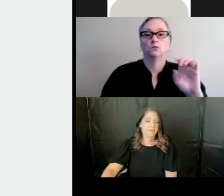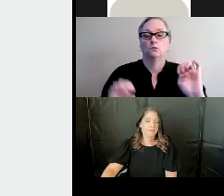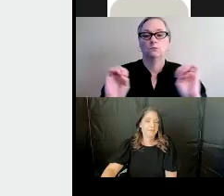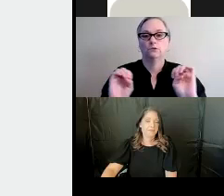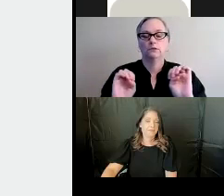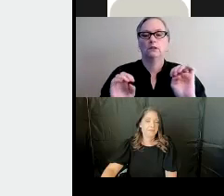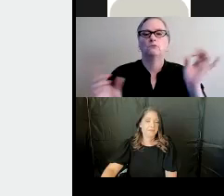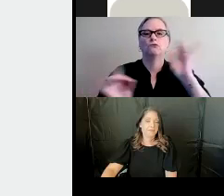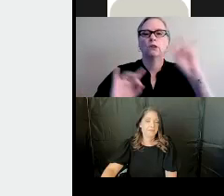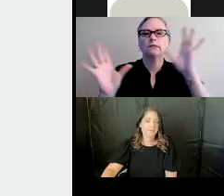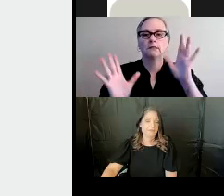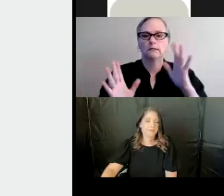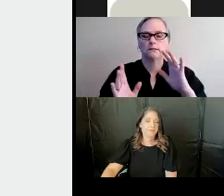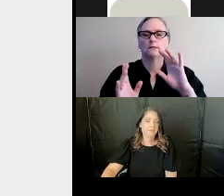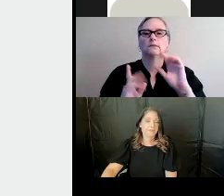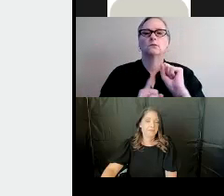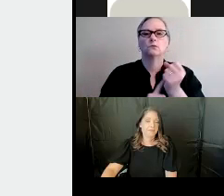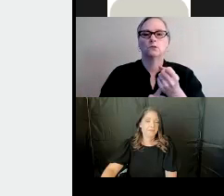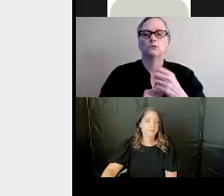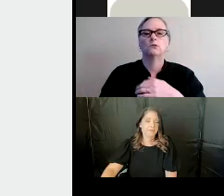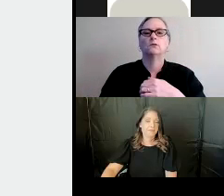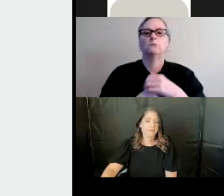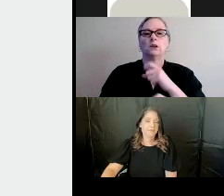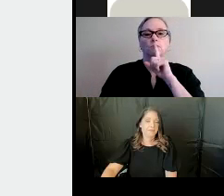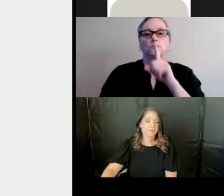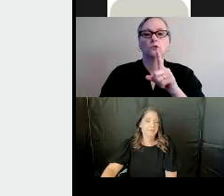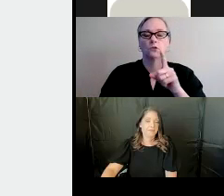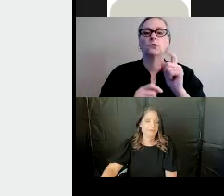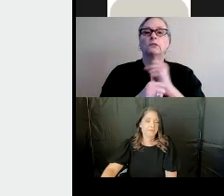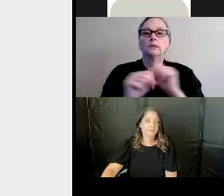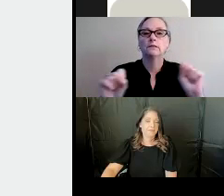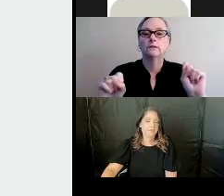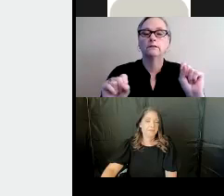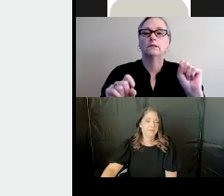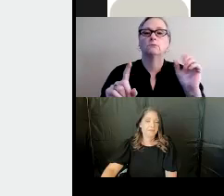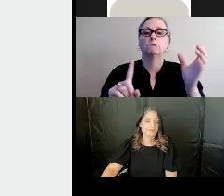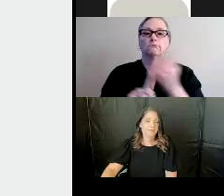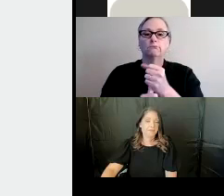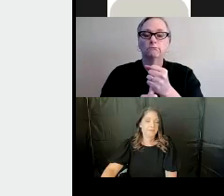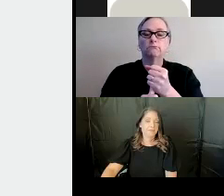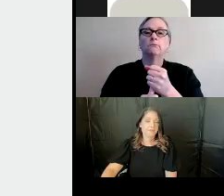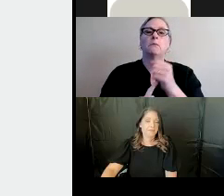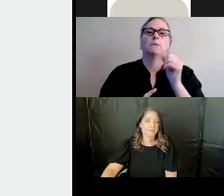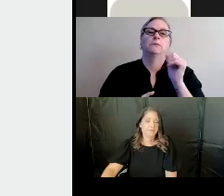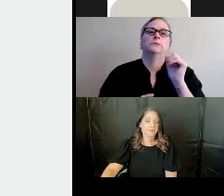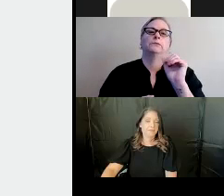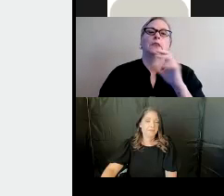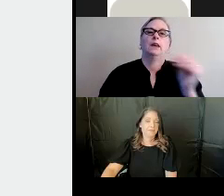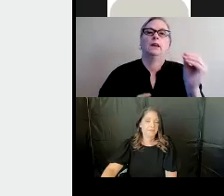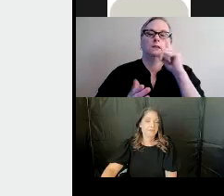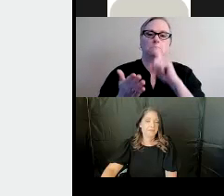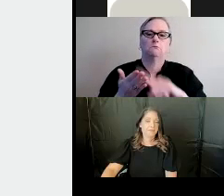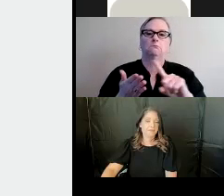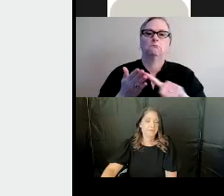crisis situations, ensure immediate safety, apprehend and possibly arrest, and they investigate suspected